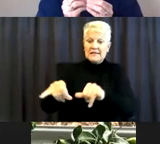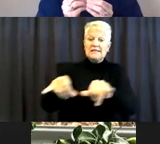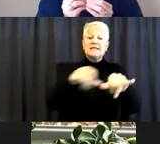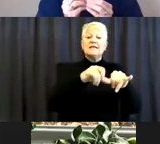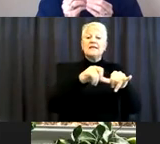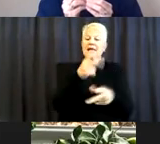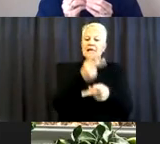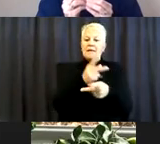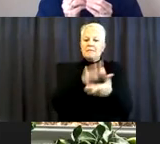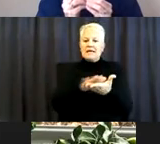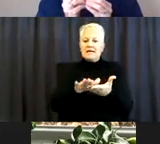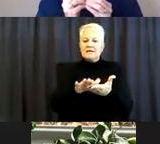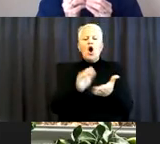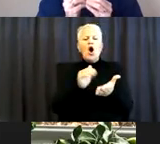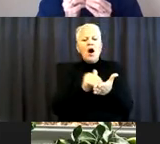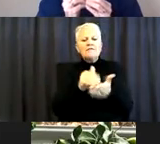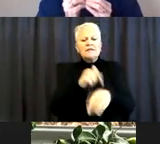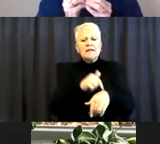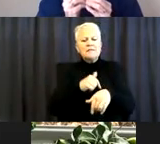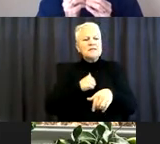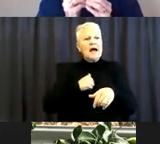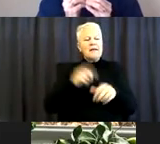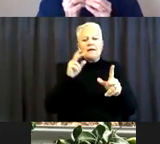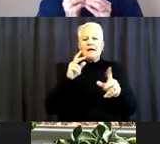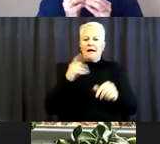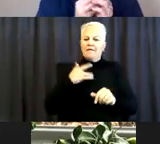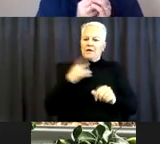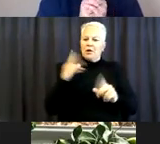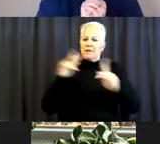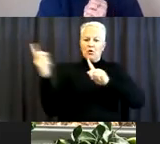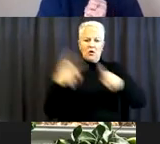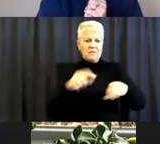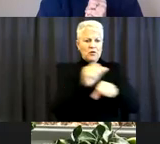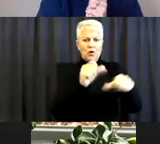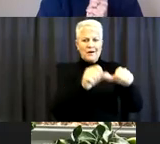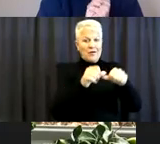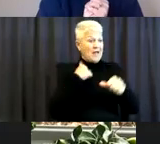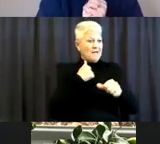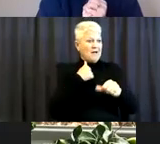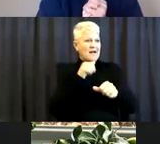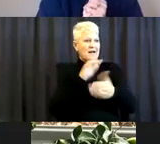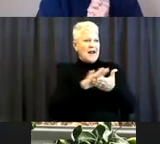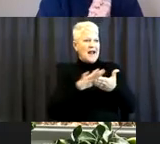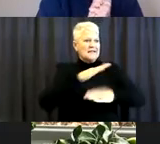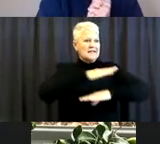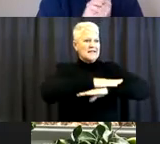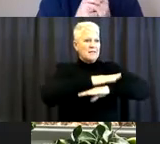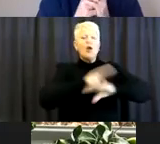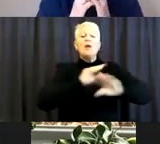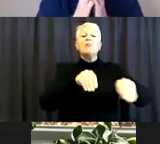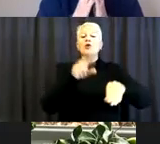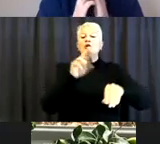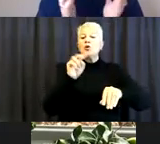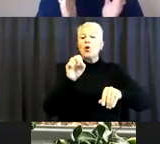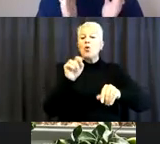I find that a lot of people will come in that workroom or that work area. There's a nice clean table and they put their notebooks there,